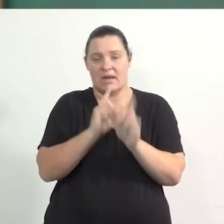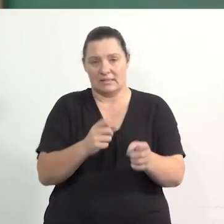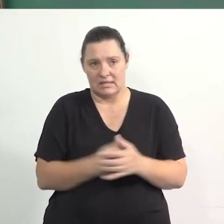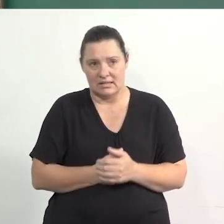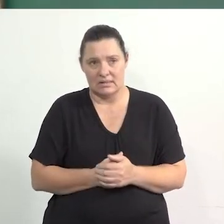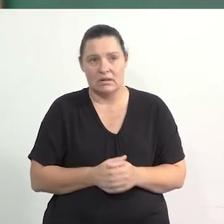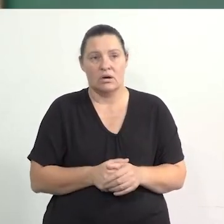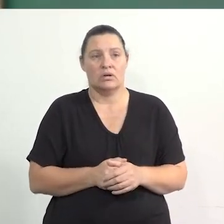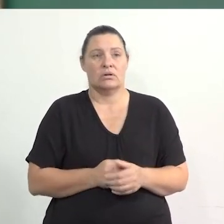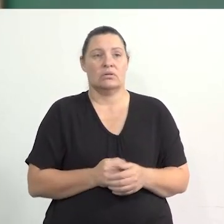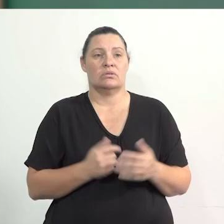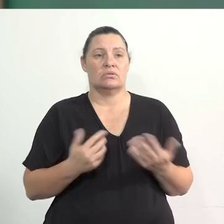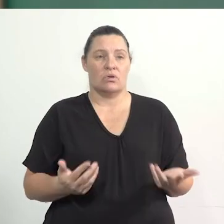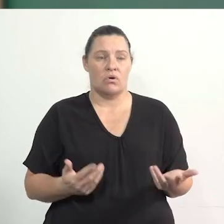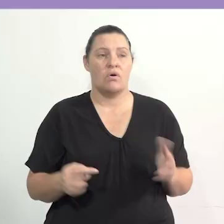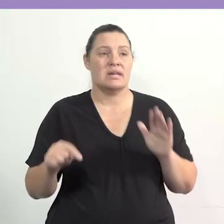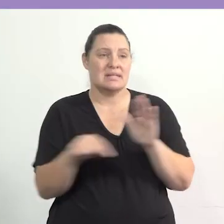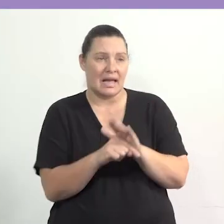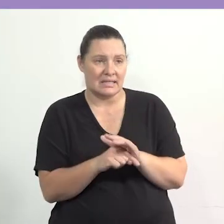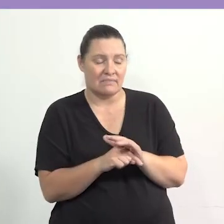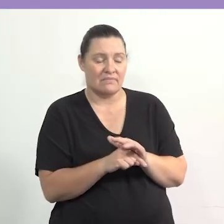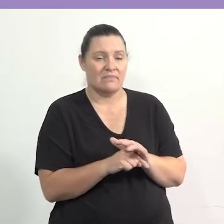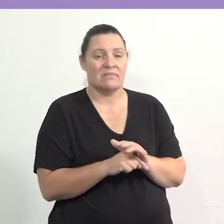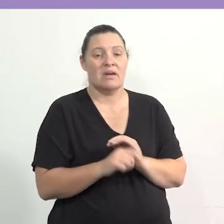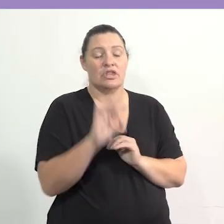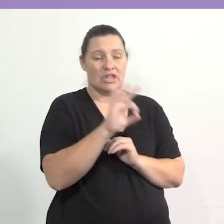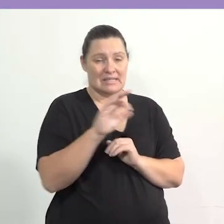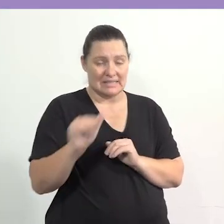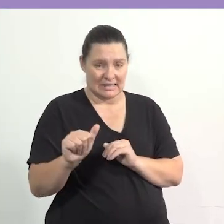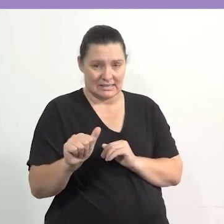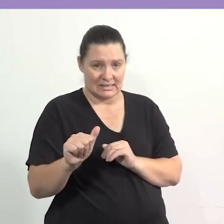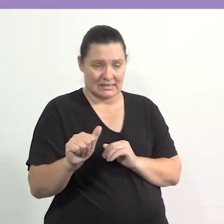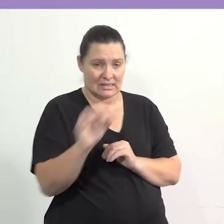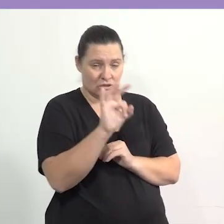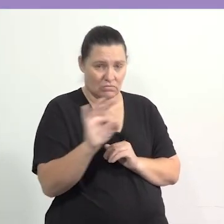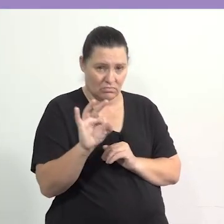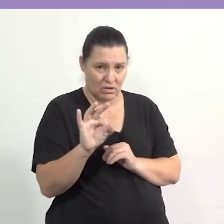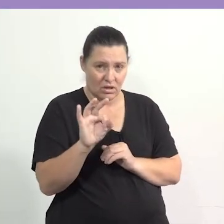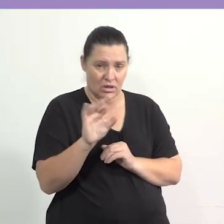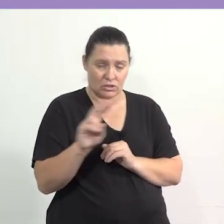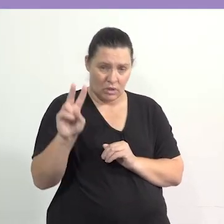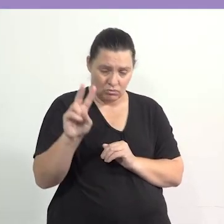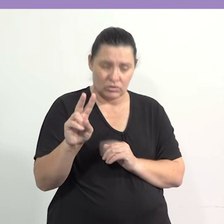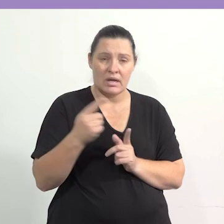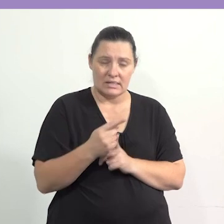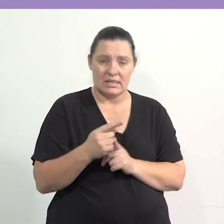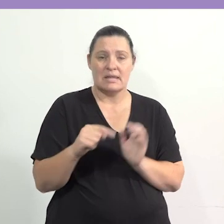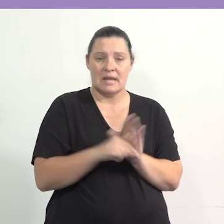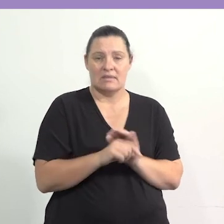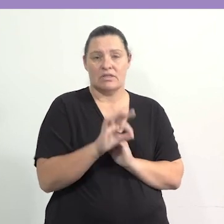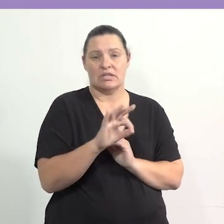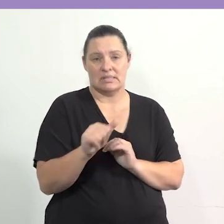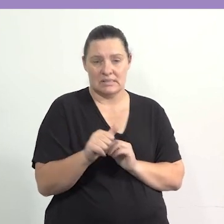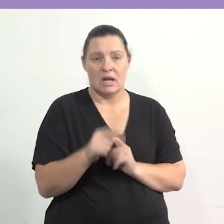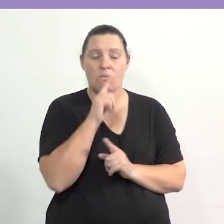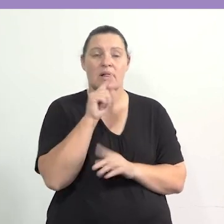answer. So the negative square root of 36 is going to be negative 6. And we are going